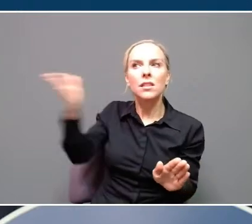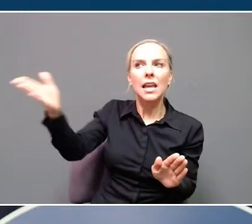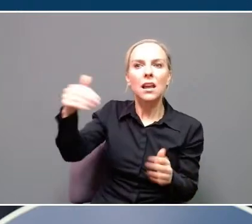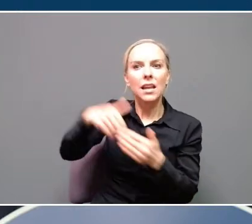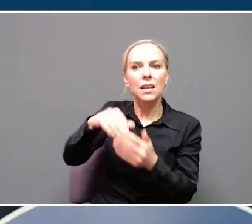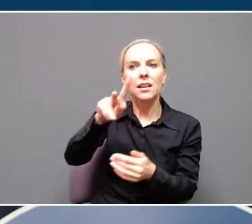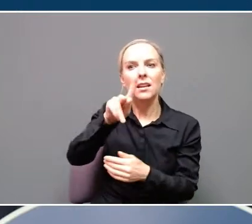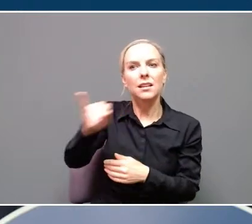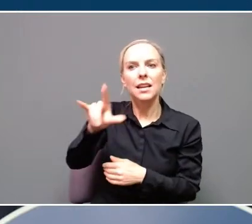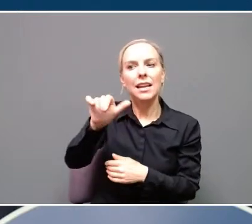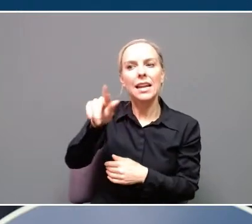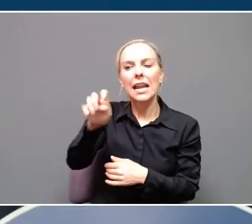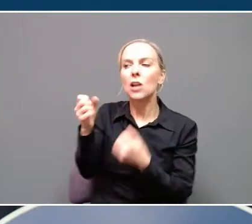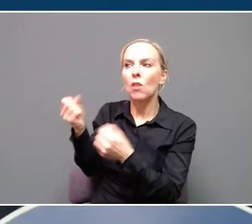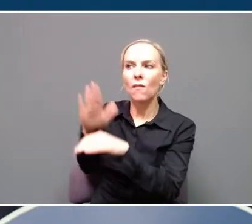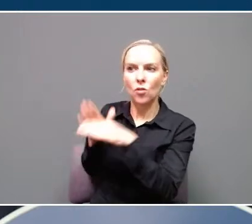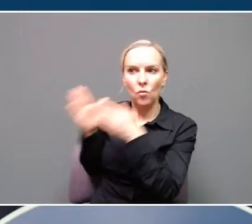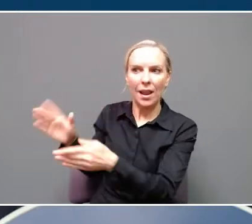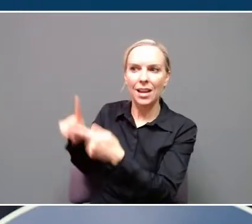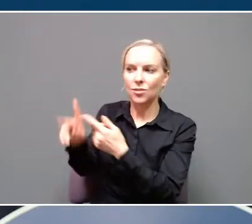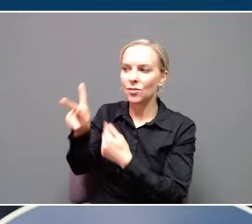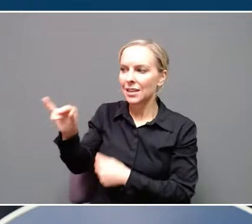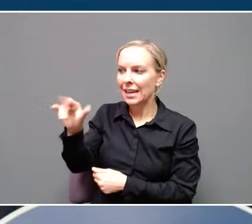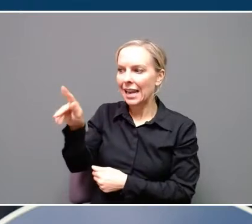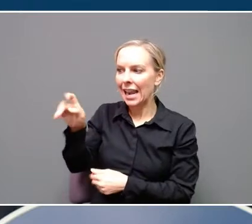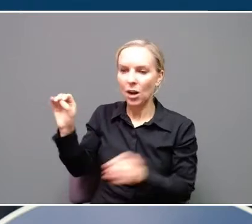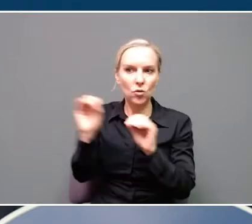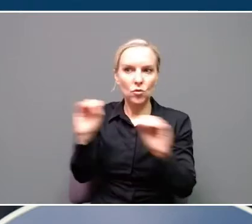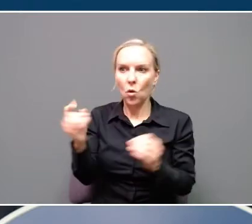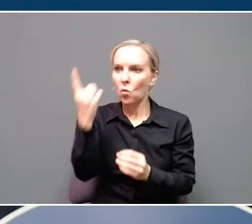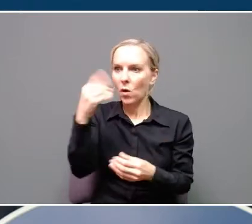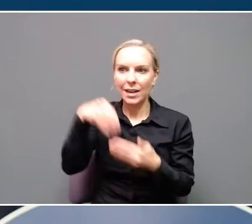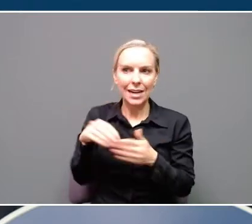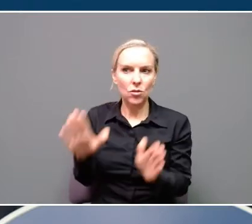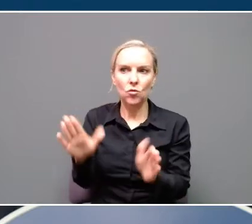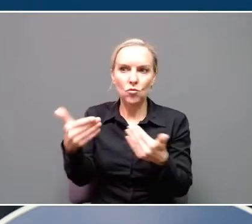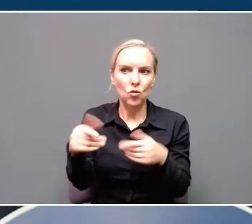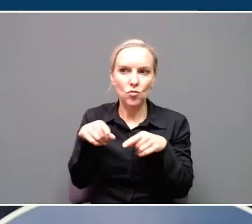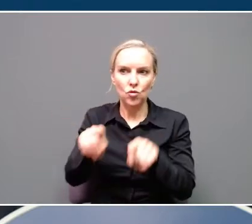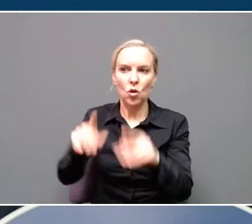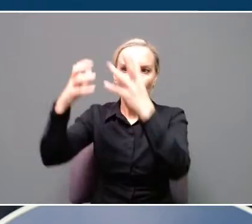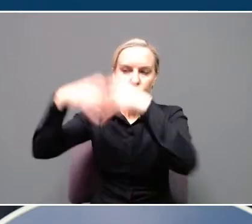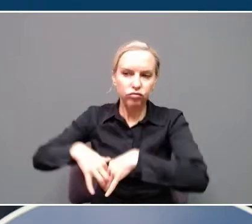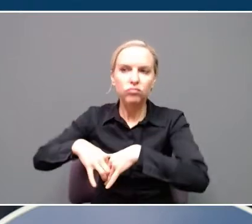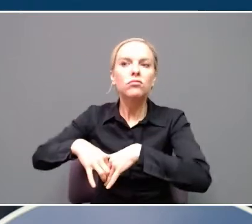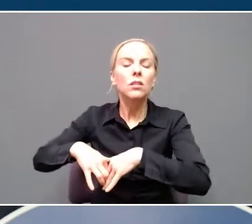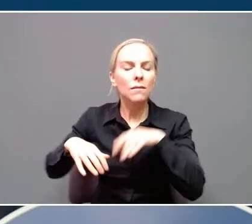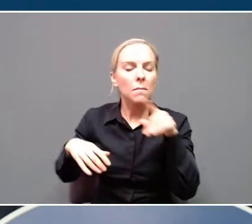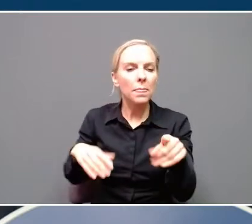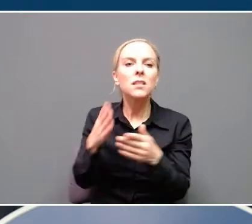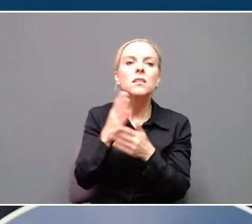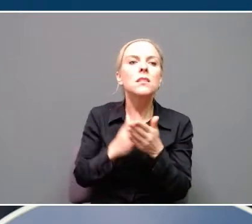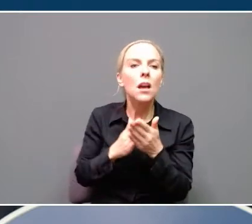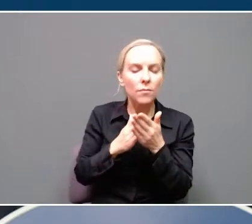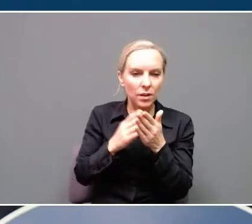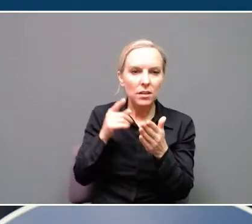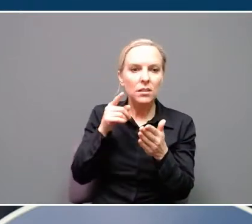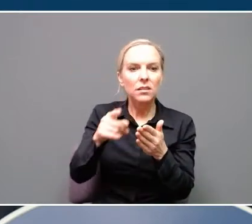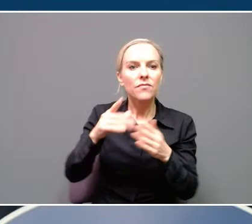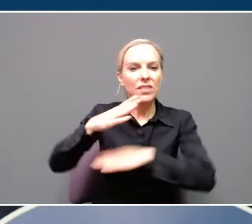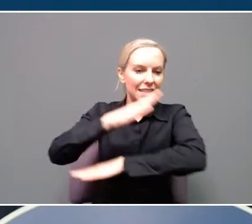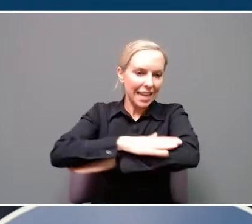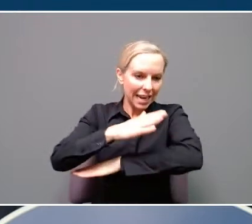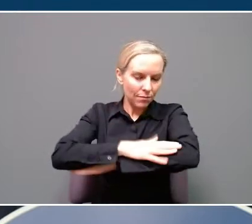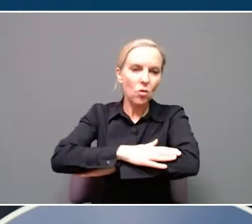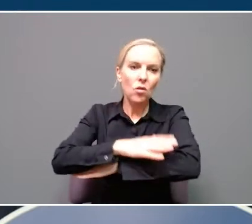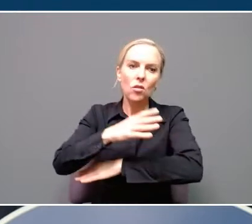one else was in the room at the time. There had been some roof damage, so the table was outside of it, and